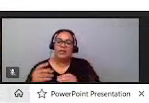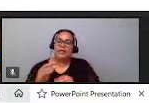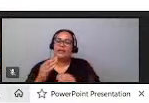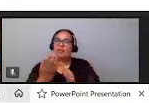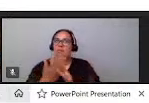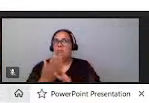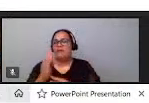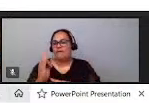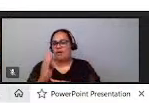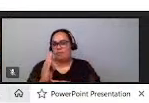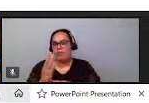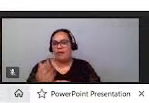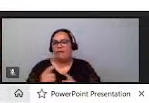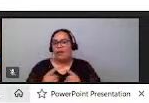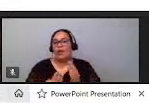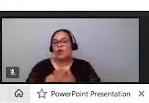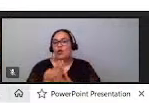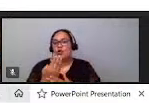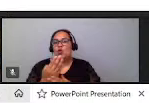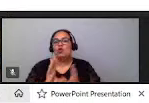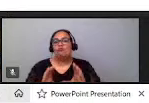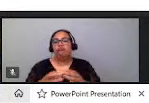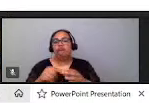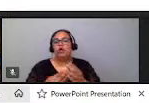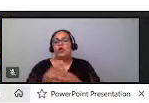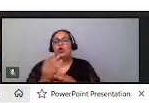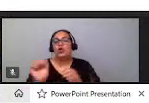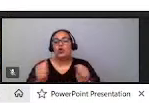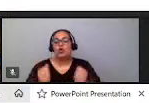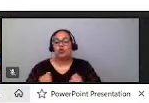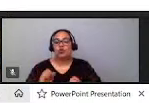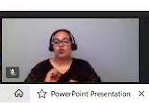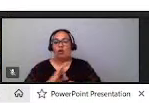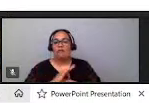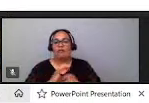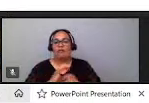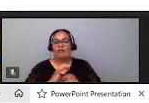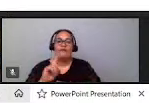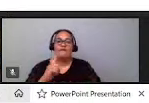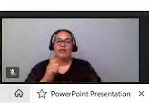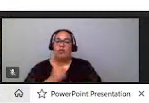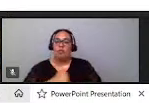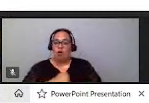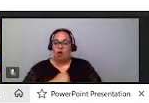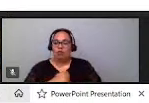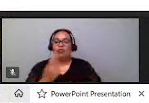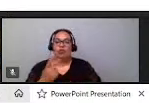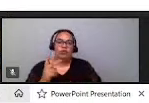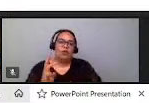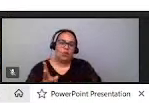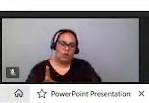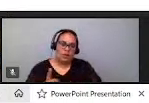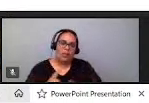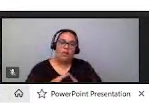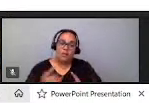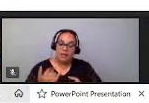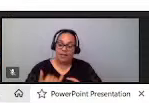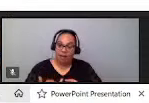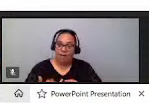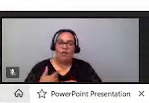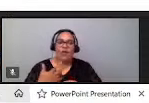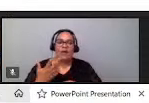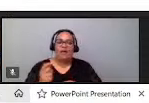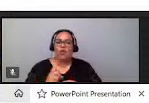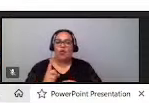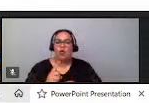FB uh there's a new batch of of new employees coming in starting the 1st of March as well we currently we